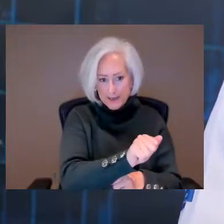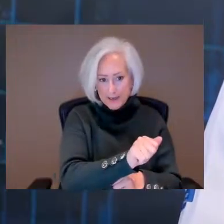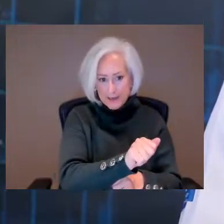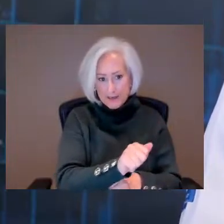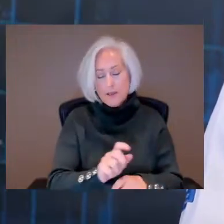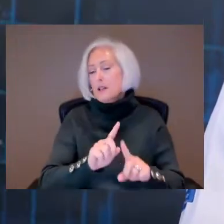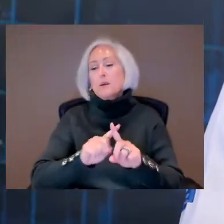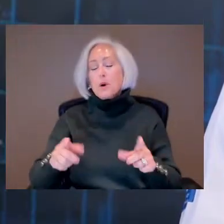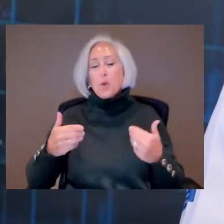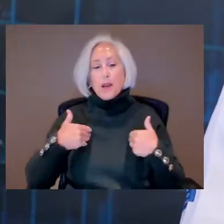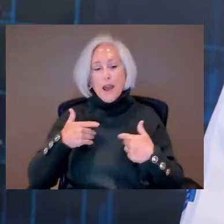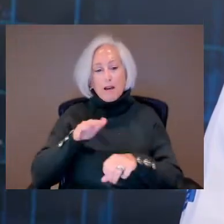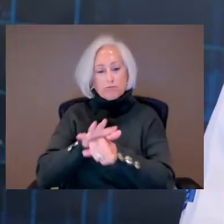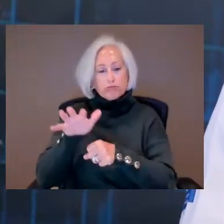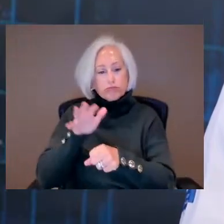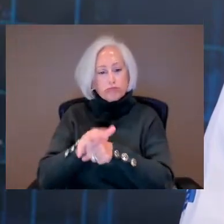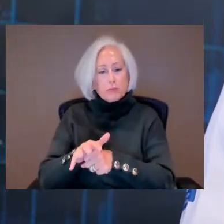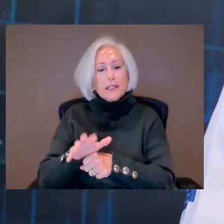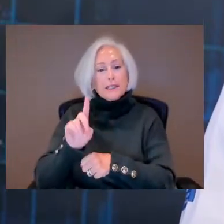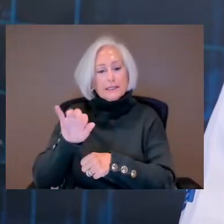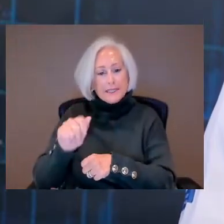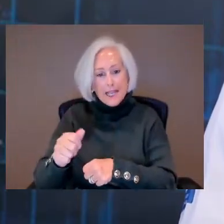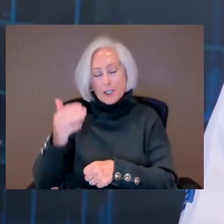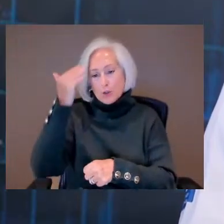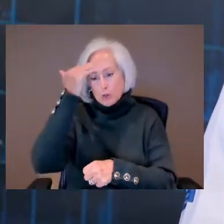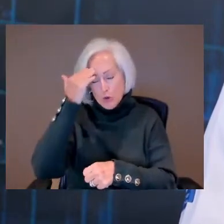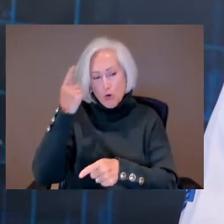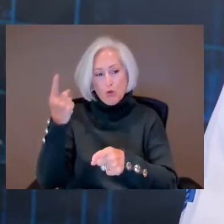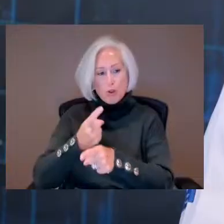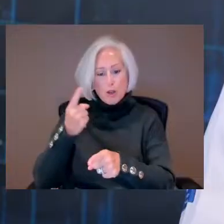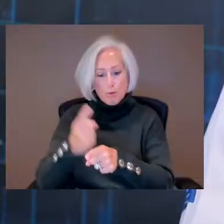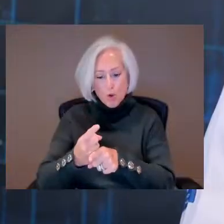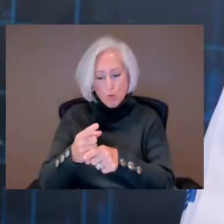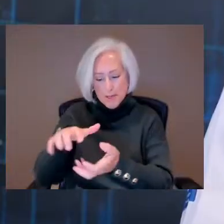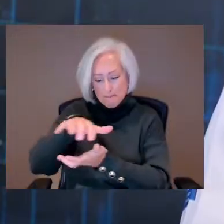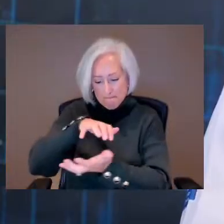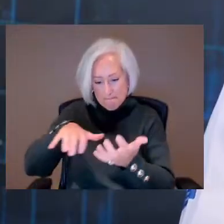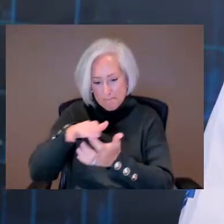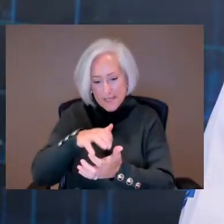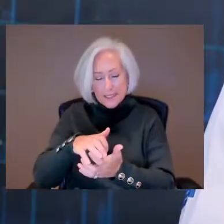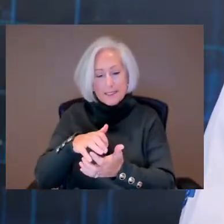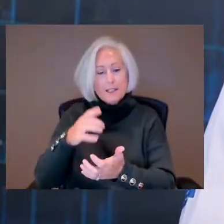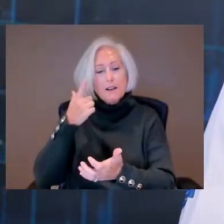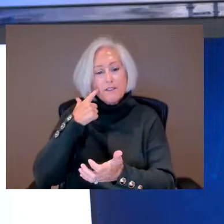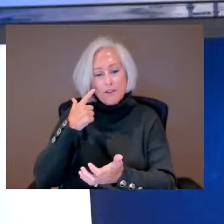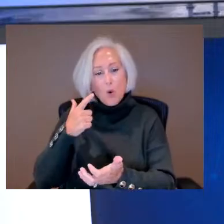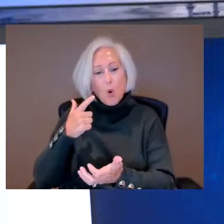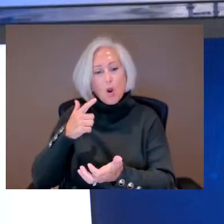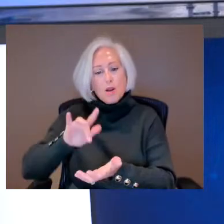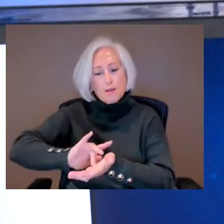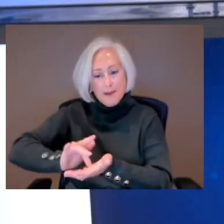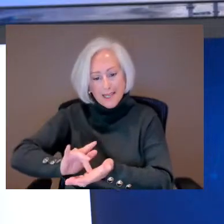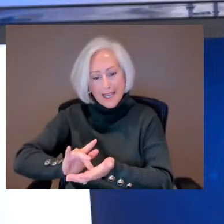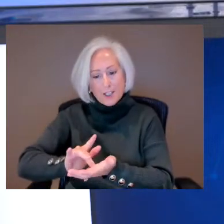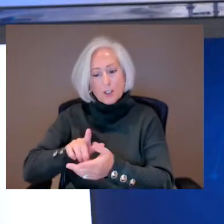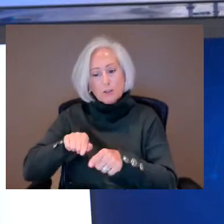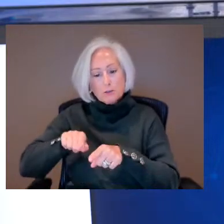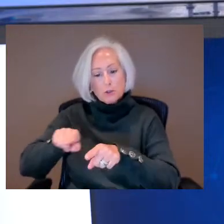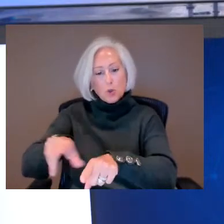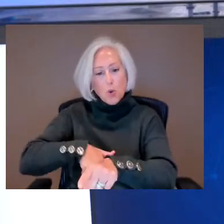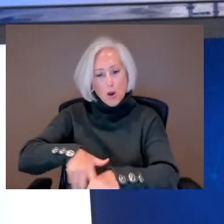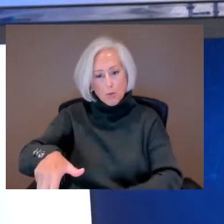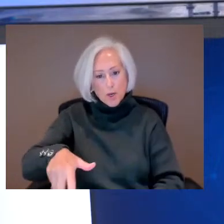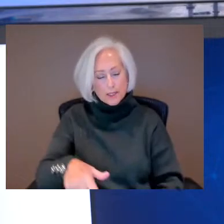the right sort of recipe to minimize risk of both mom and baby with them. Janine wants to know if pregnancy can